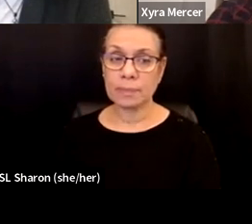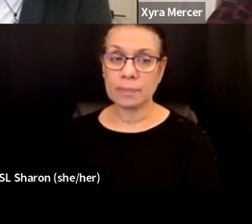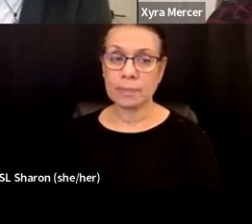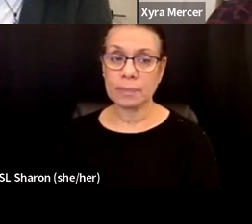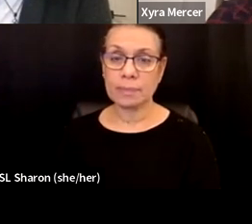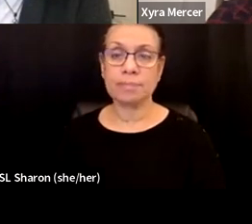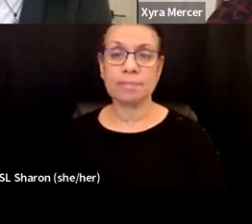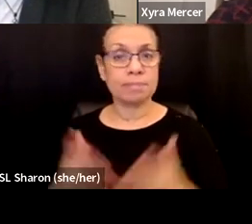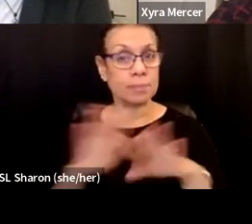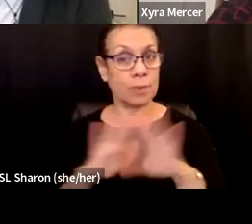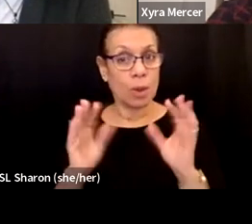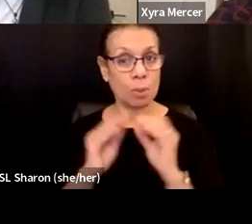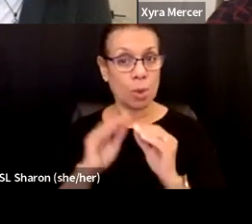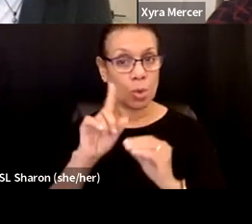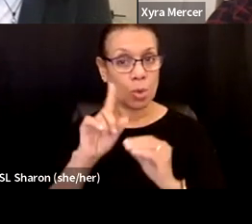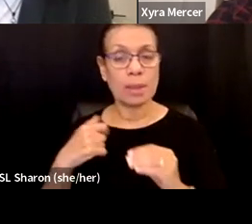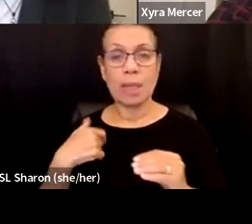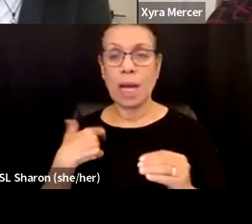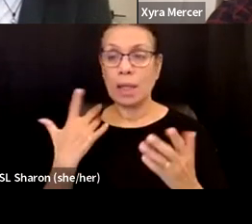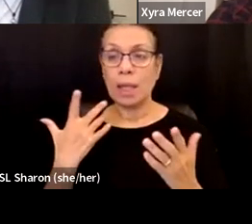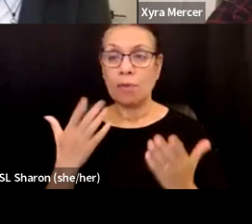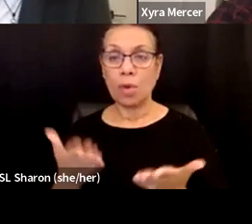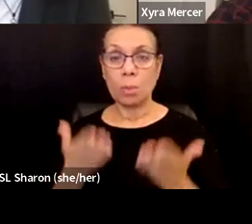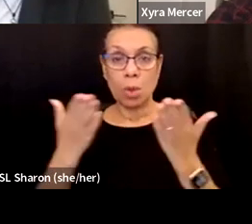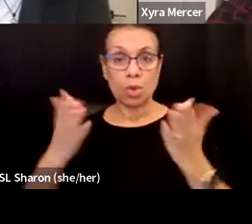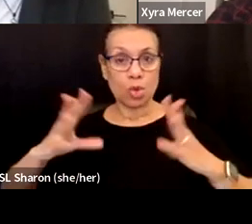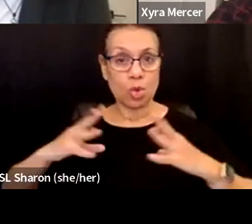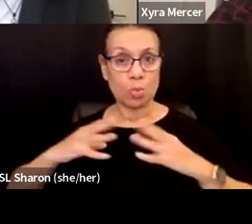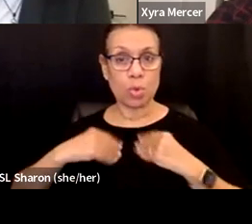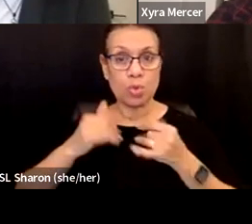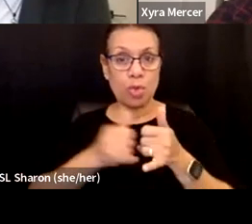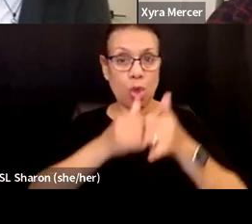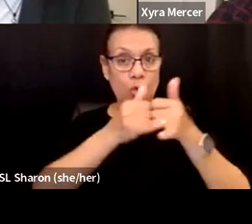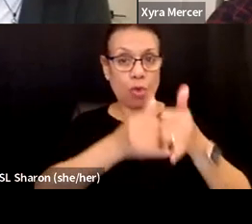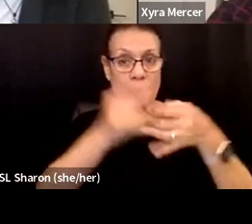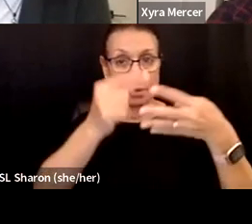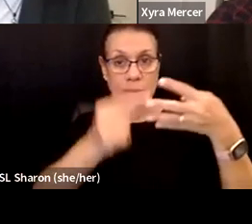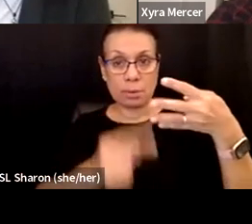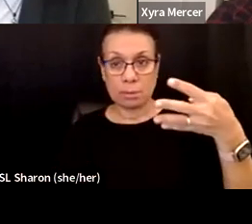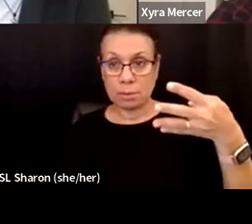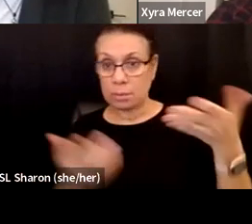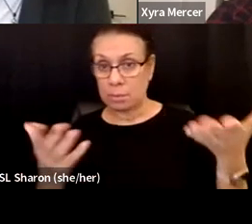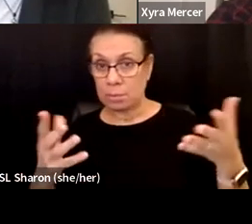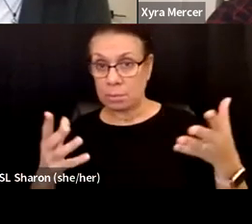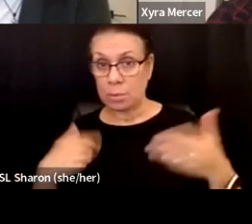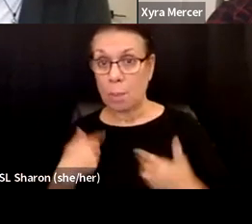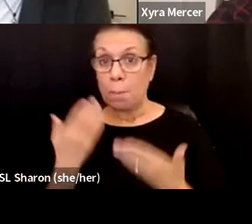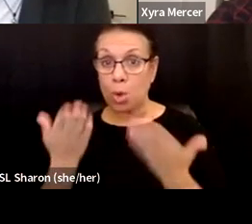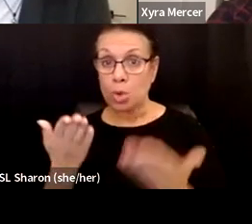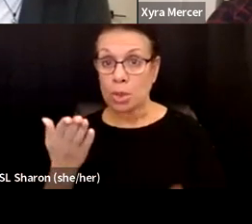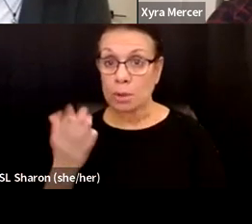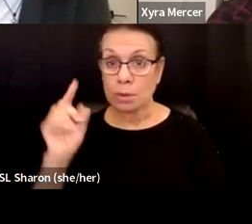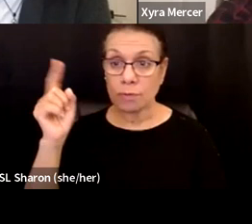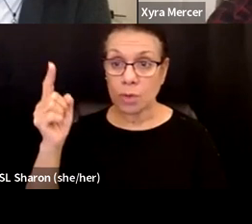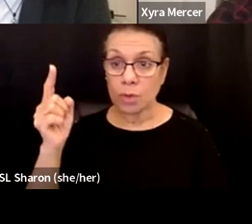there no further questions i'll enter a motion to a pro to approve the grants as presented it's your emotion oops